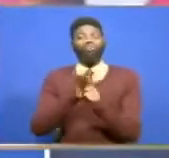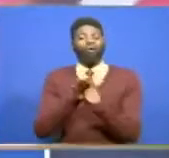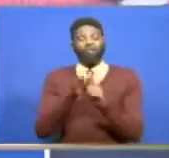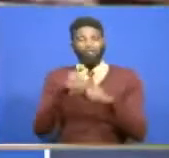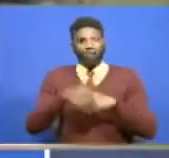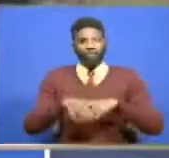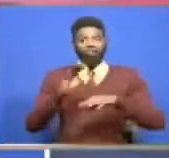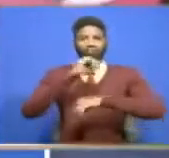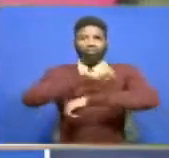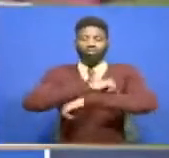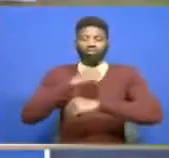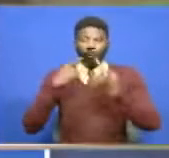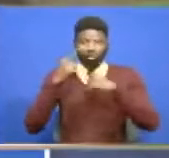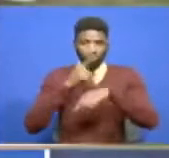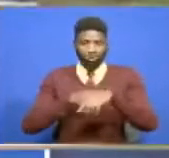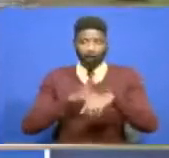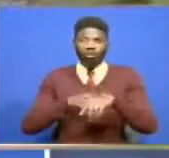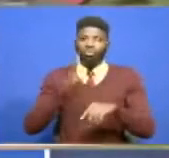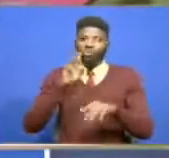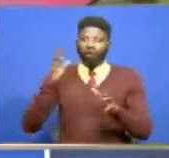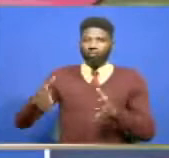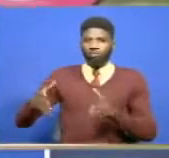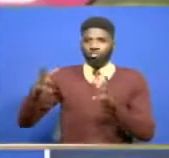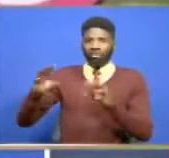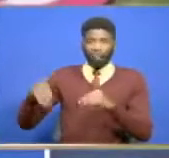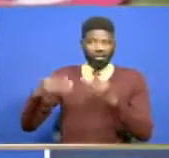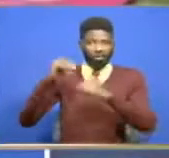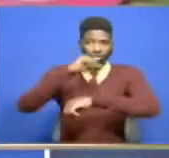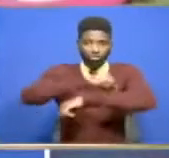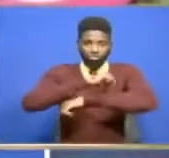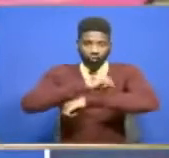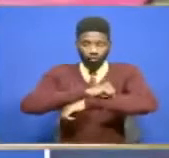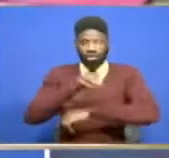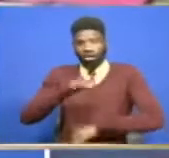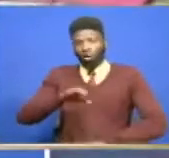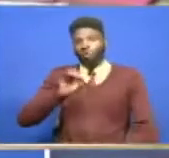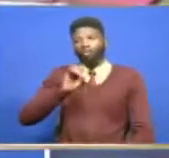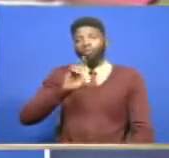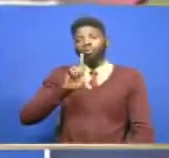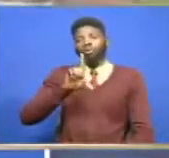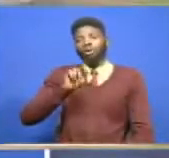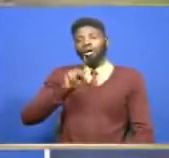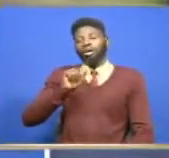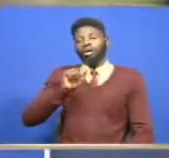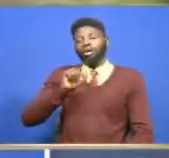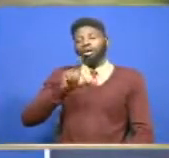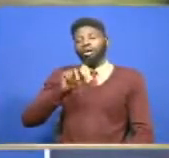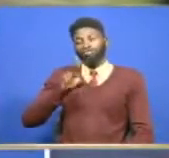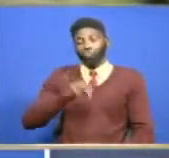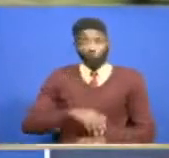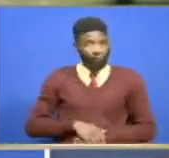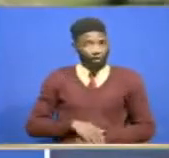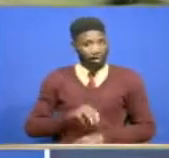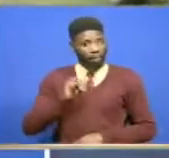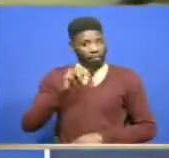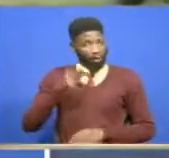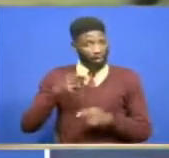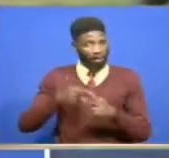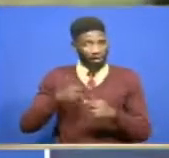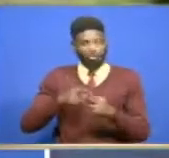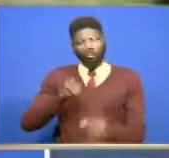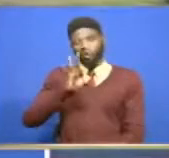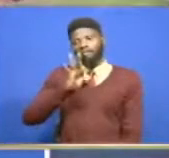while giving out water tanks for schools and issuance of bursaries in Old Kalau, Women MP Faith Gitao challenge